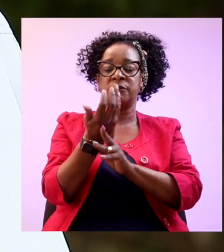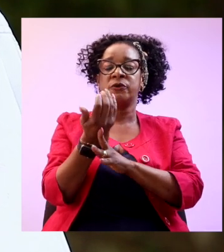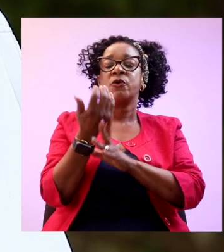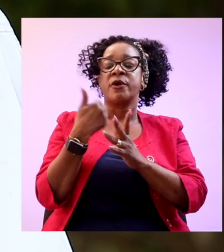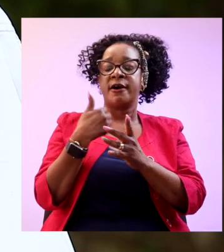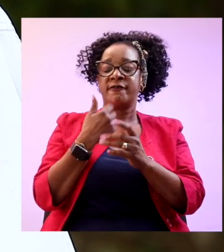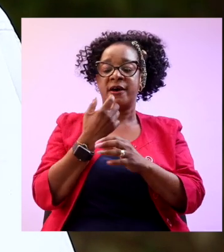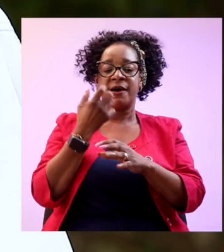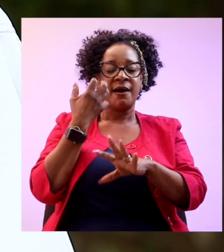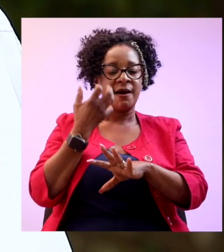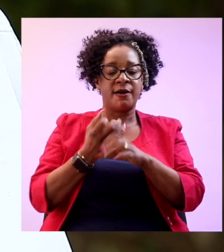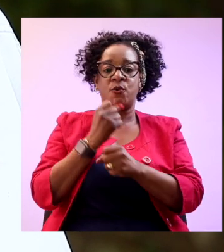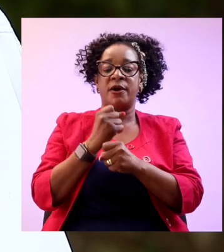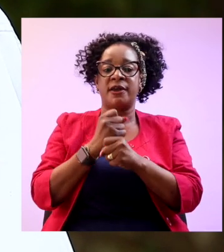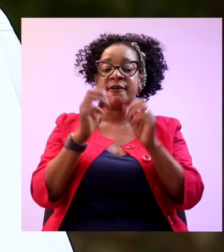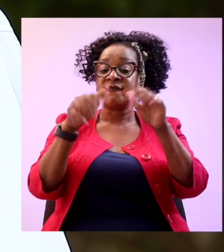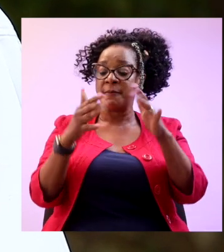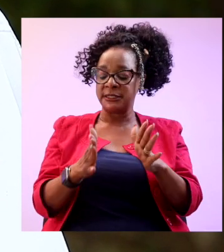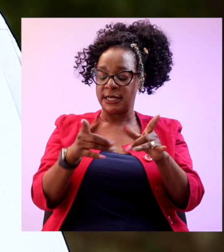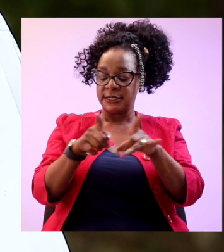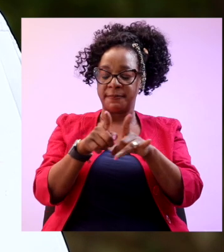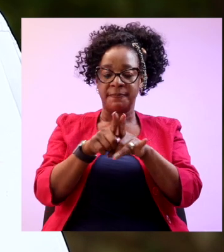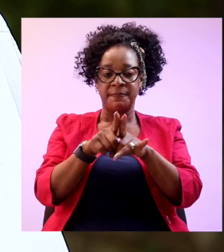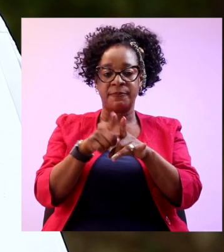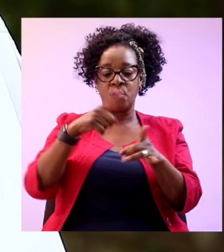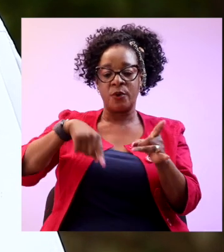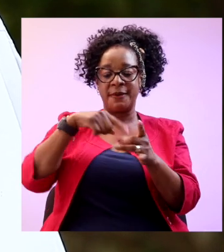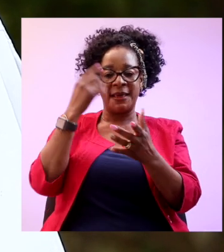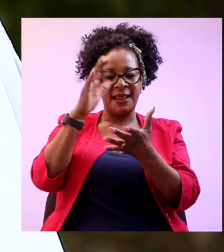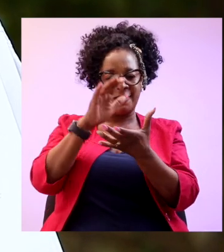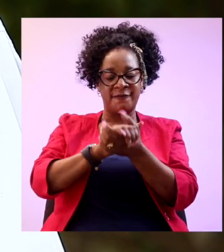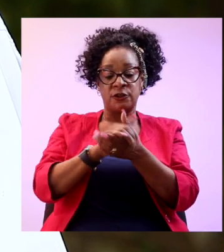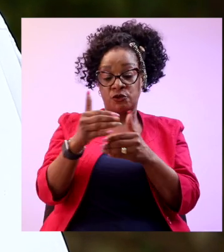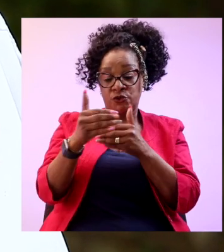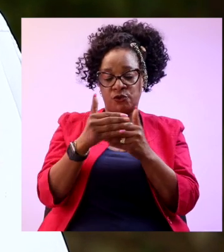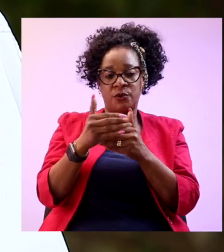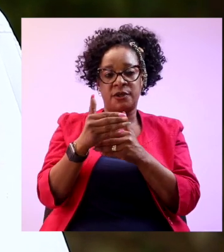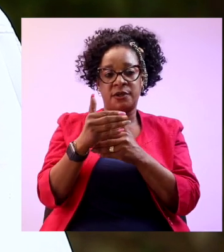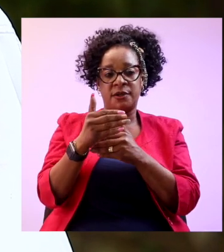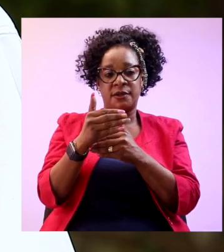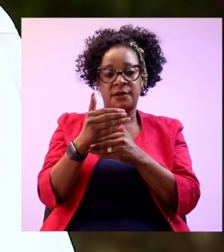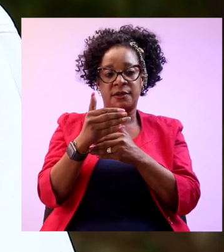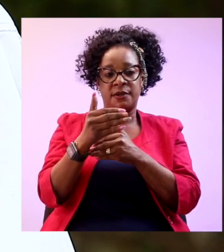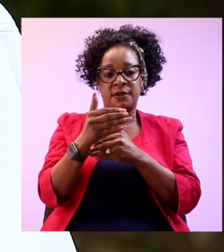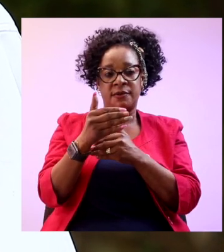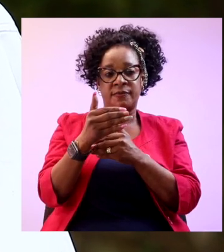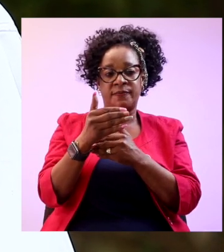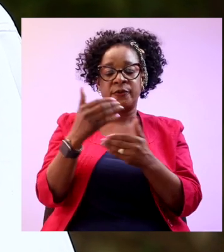hard-working farmers, and we believe soon and very soon we are going